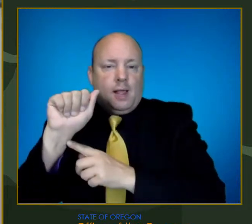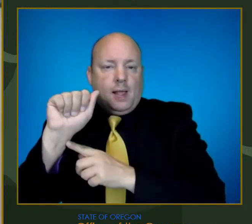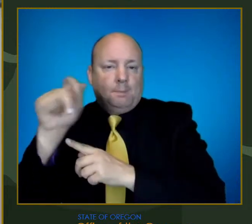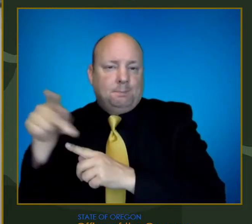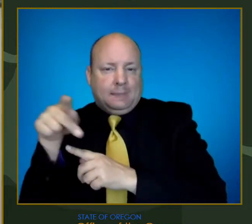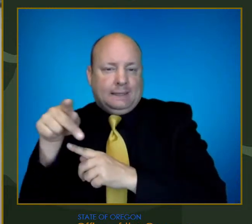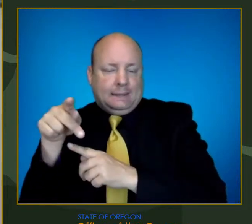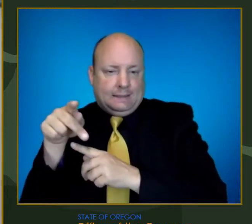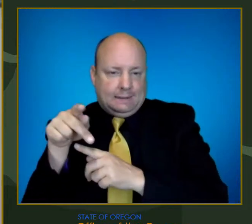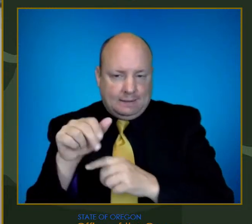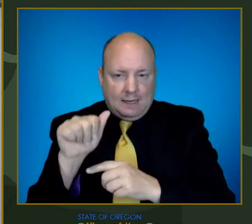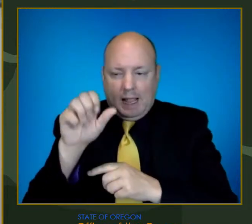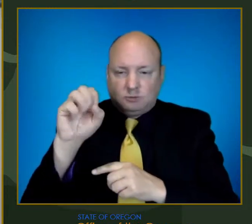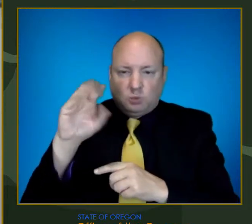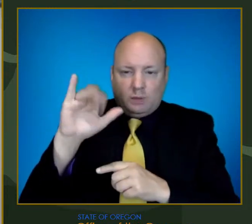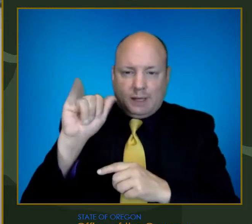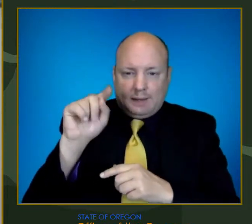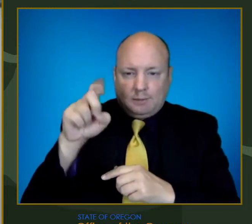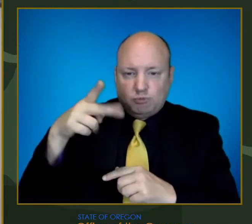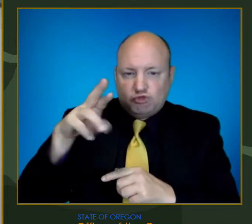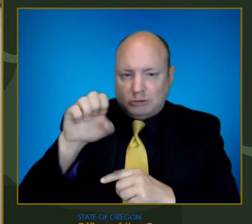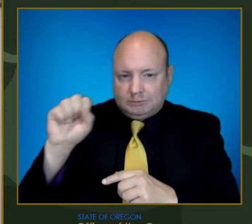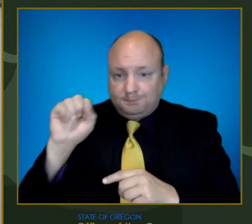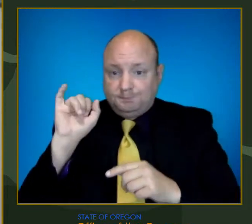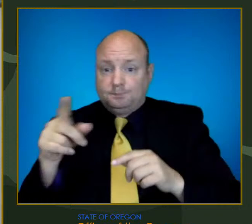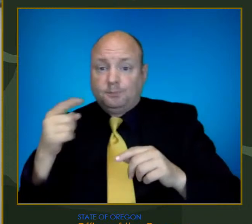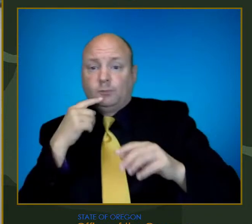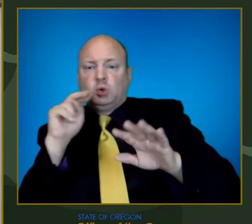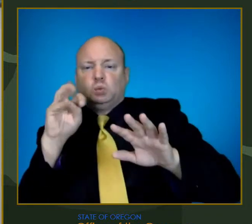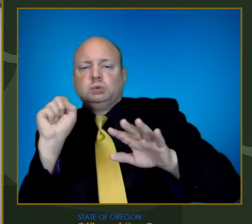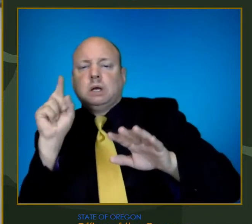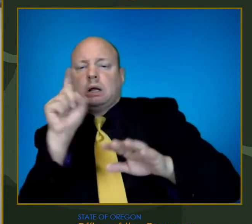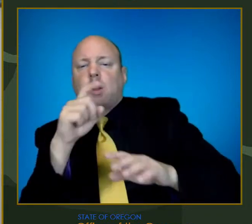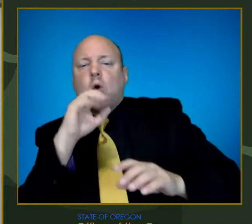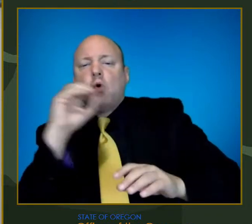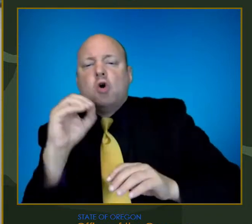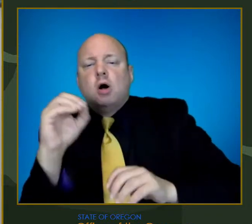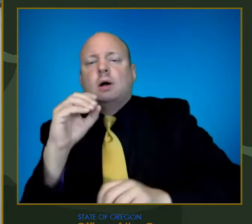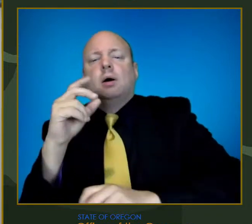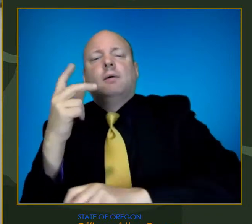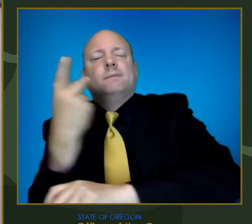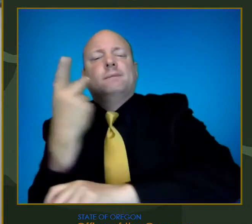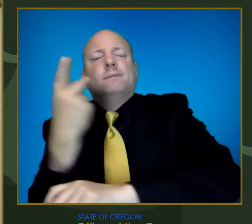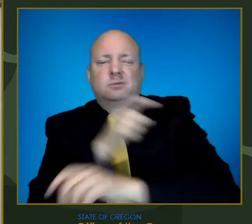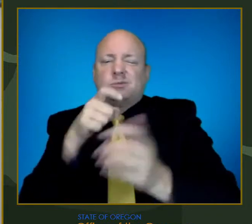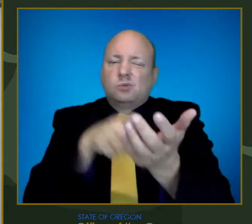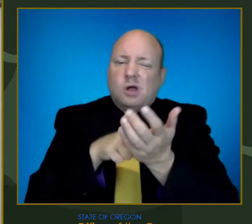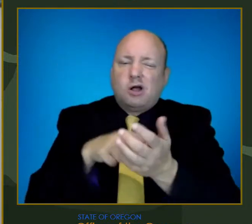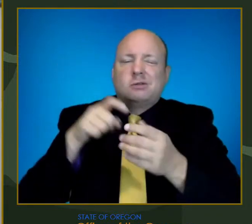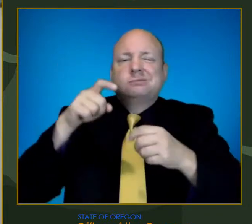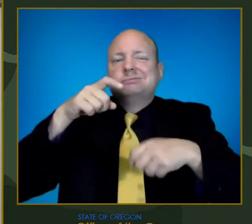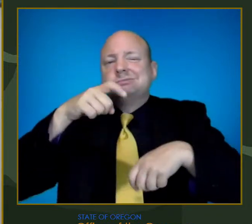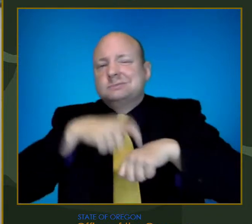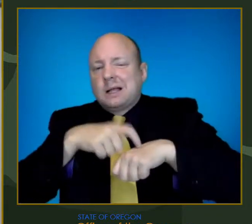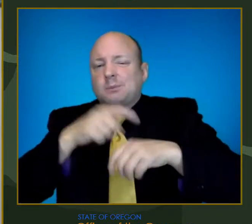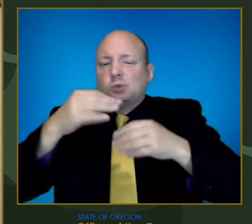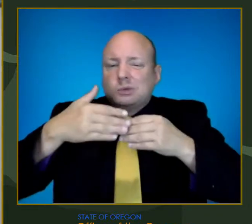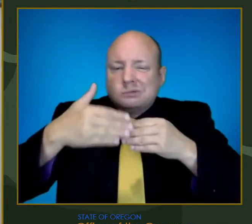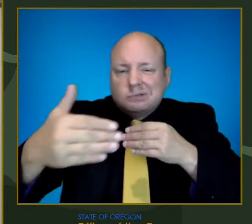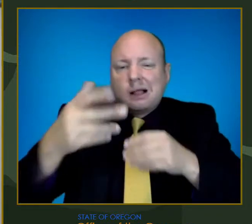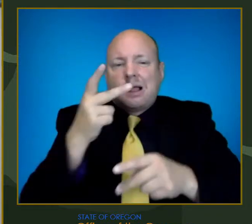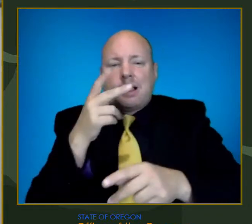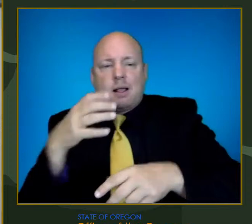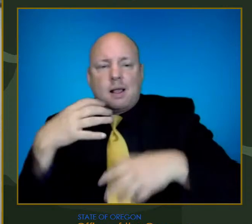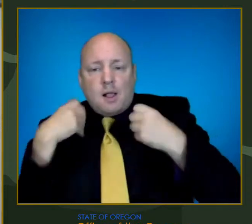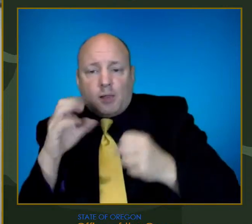Oregon's vaccine mandate will take some time for state employees and school staff and healthcare workers, since they have until October 18th